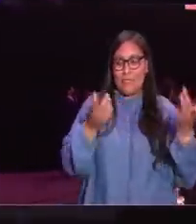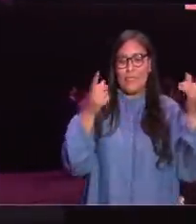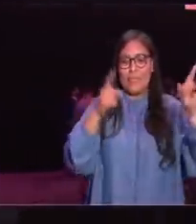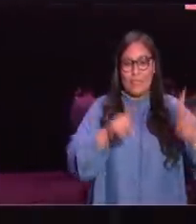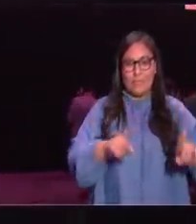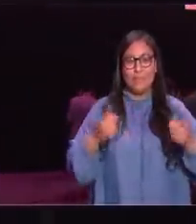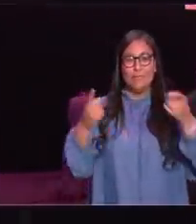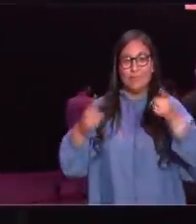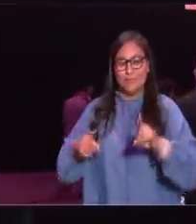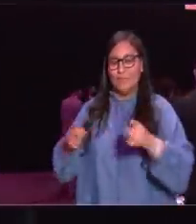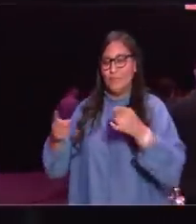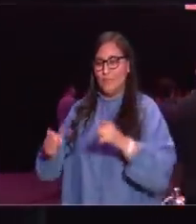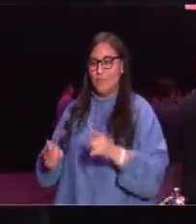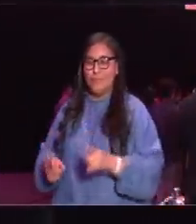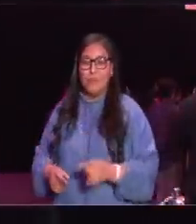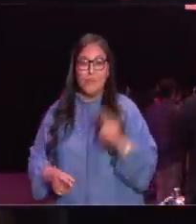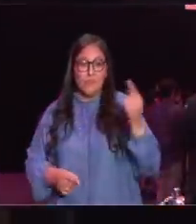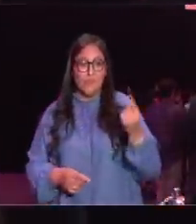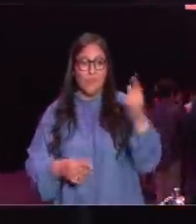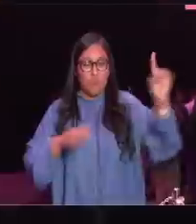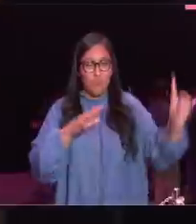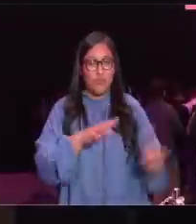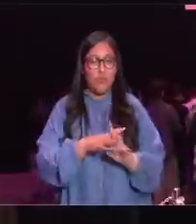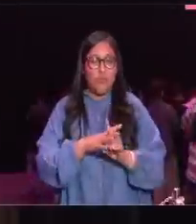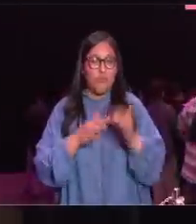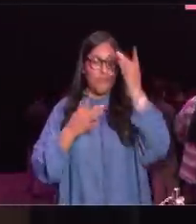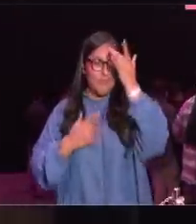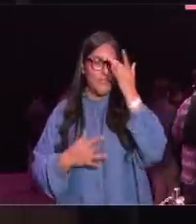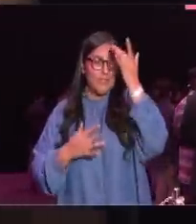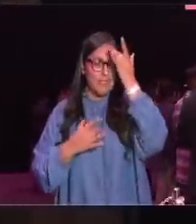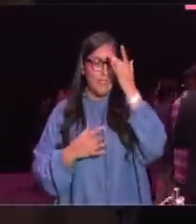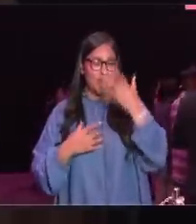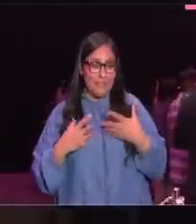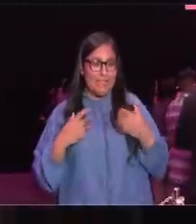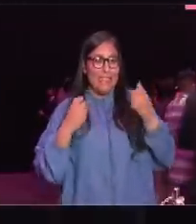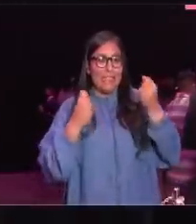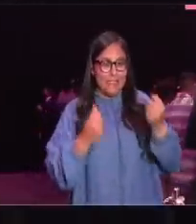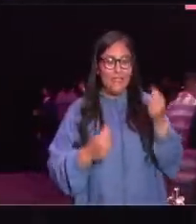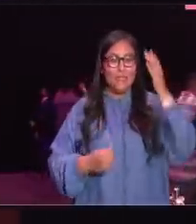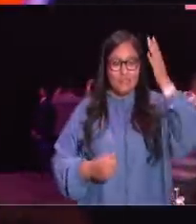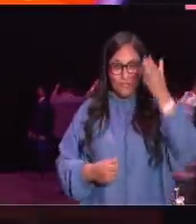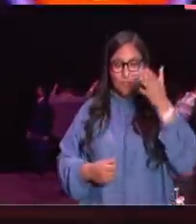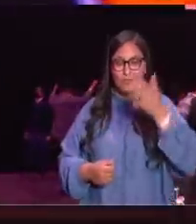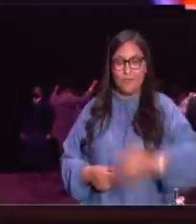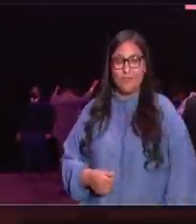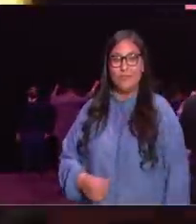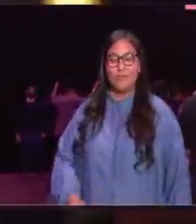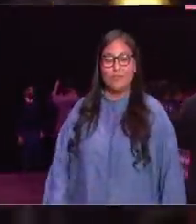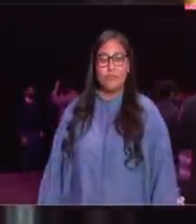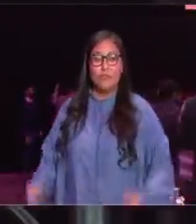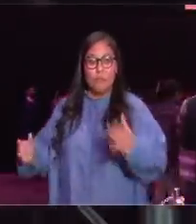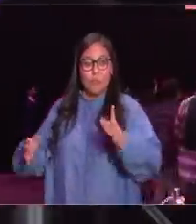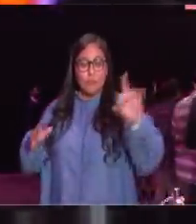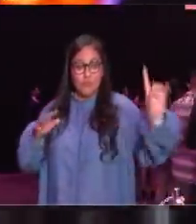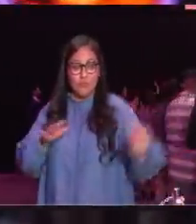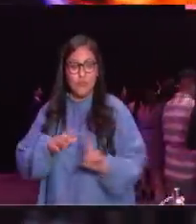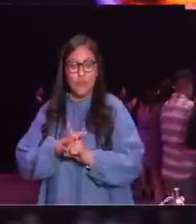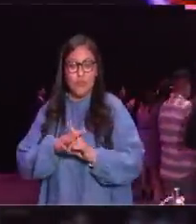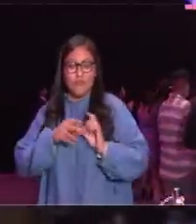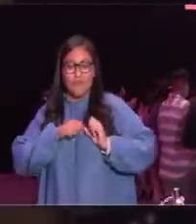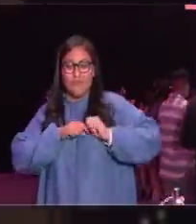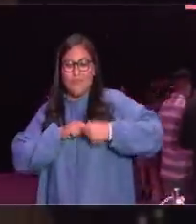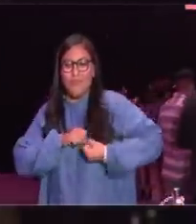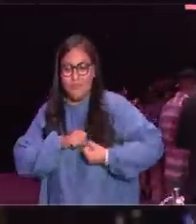The person that came in sick, we declare that they leave healed here tonight. The person that came in heartbroken